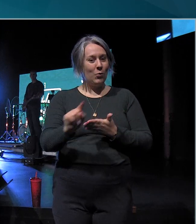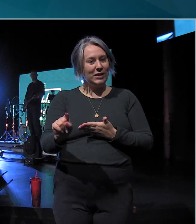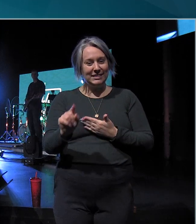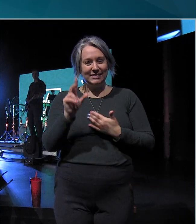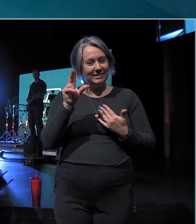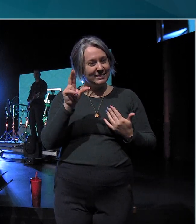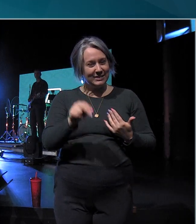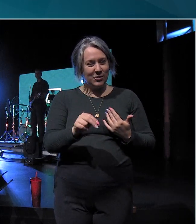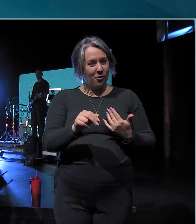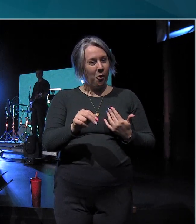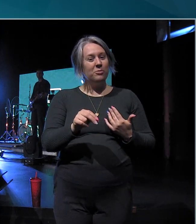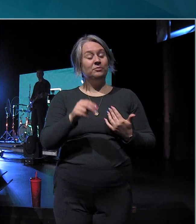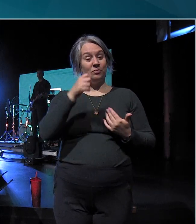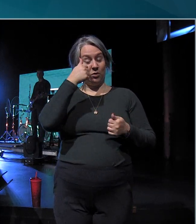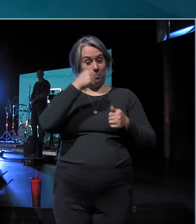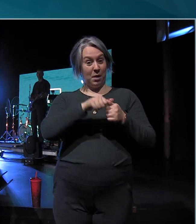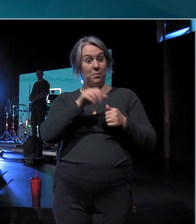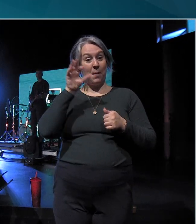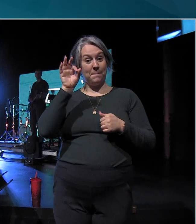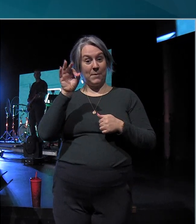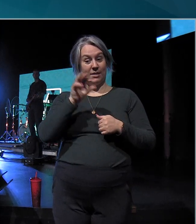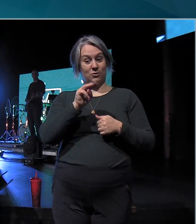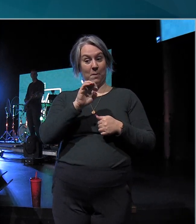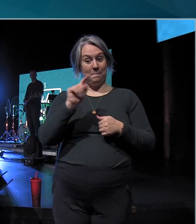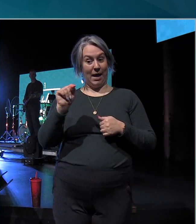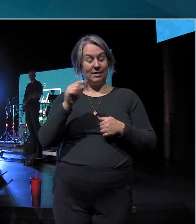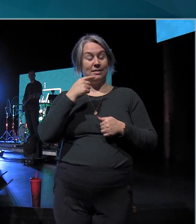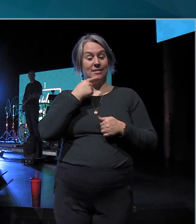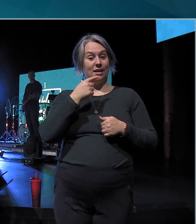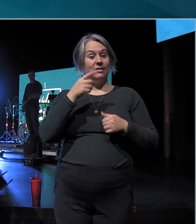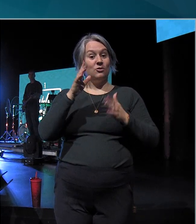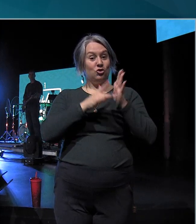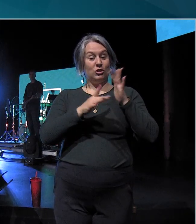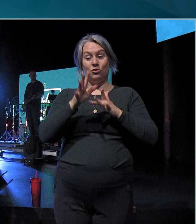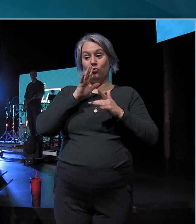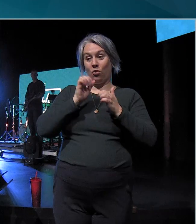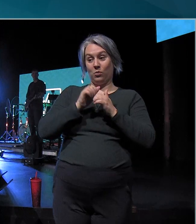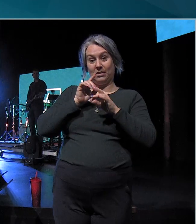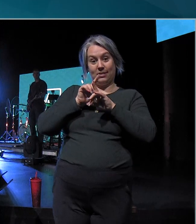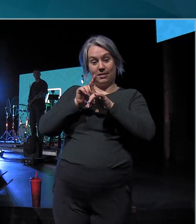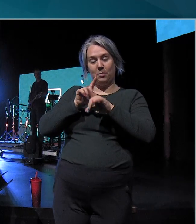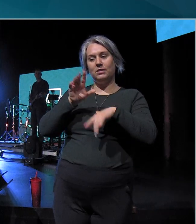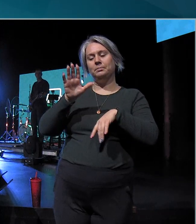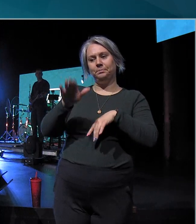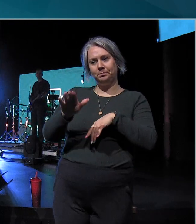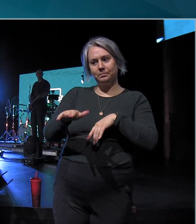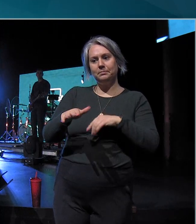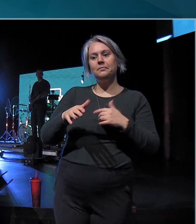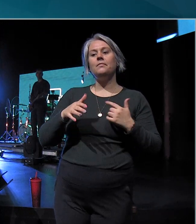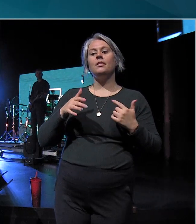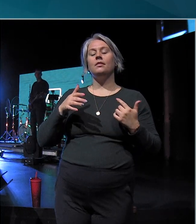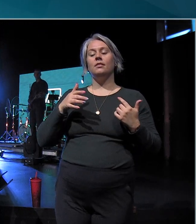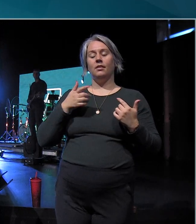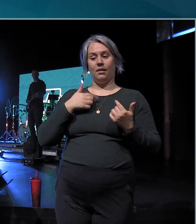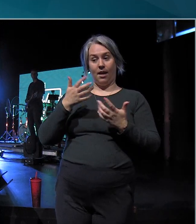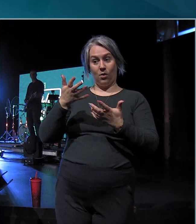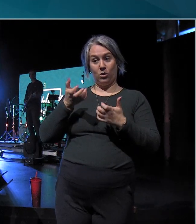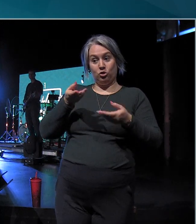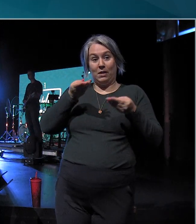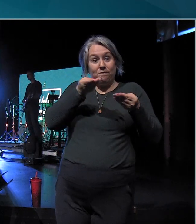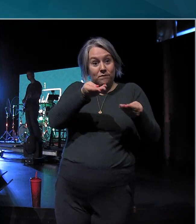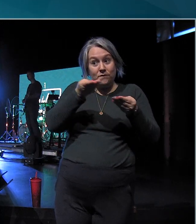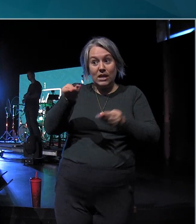25 a few weeks ago, and he was mentioning about how Jesus was talking to the disciples, and he was saying, like, hey, I'm calling you to feed the